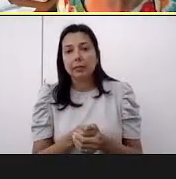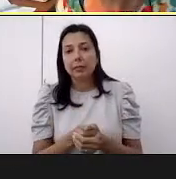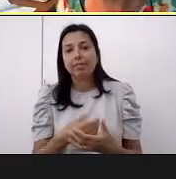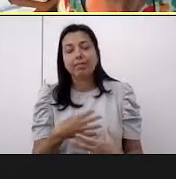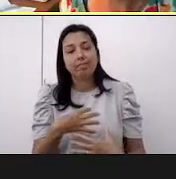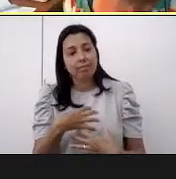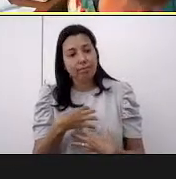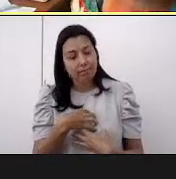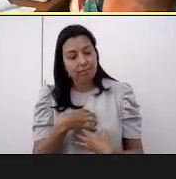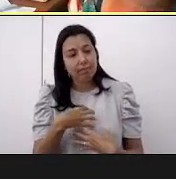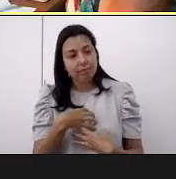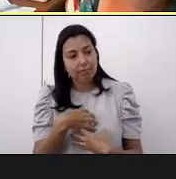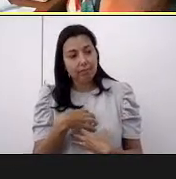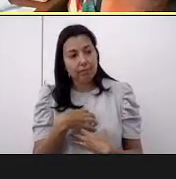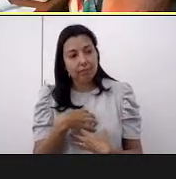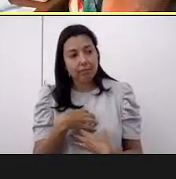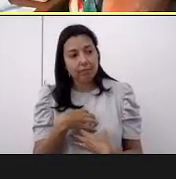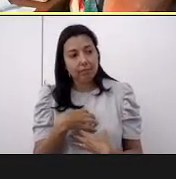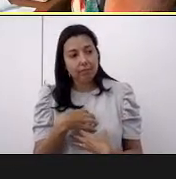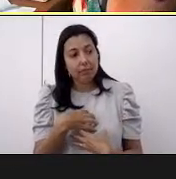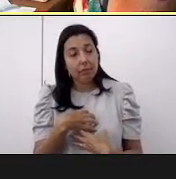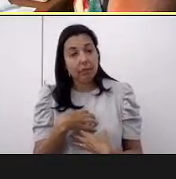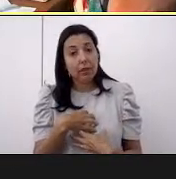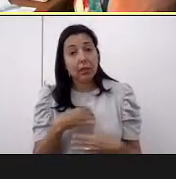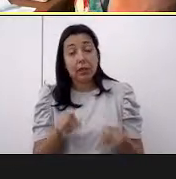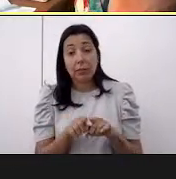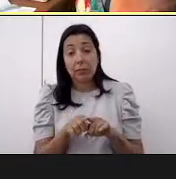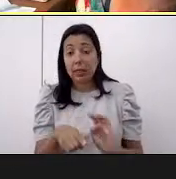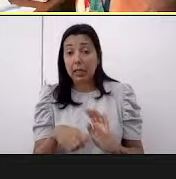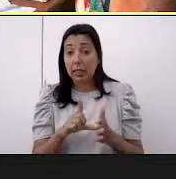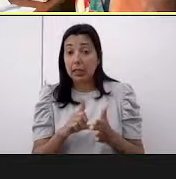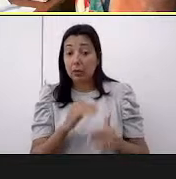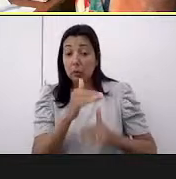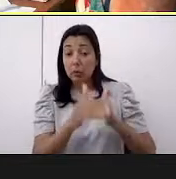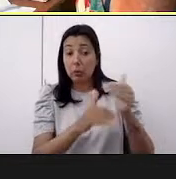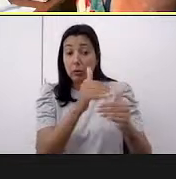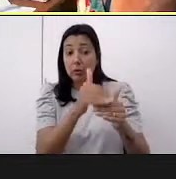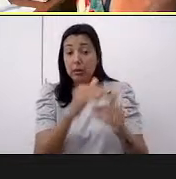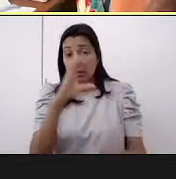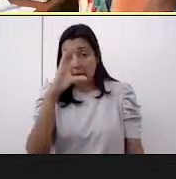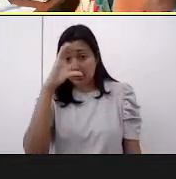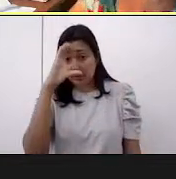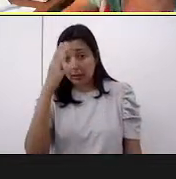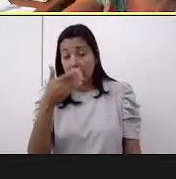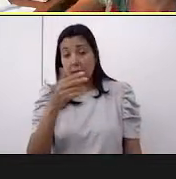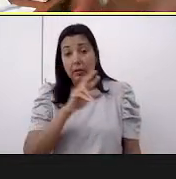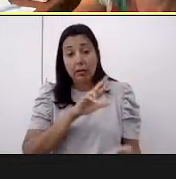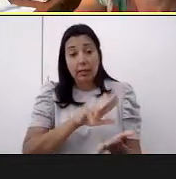much before the decision process on different policy forums.